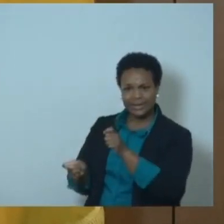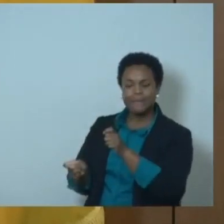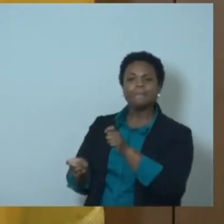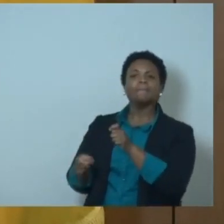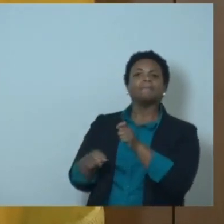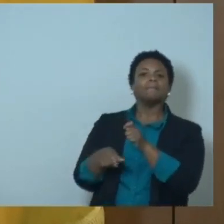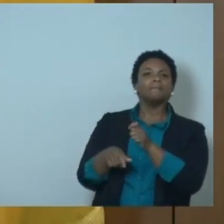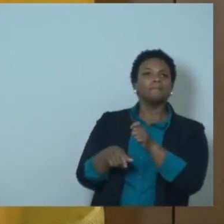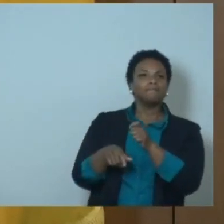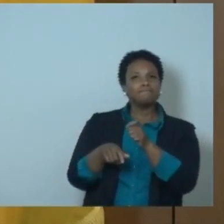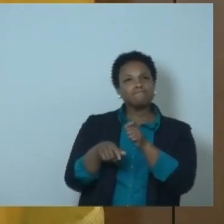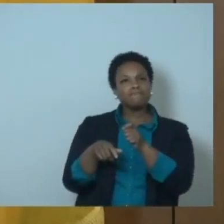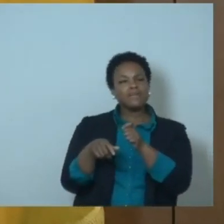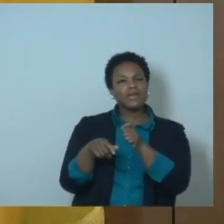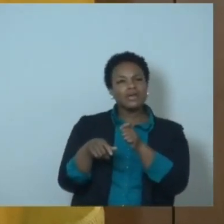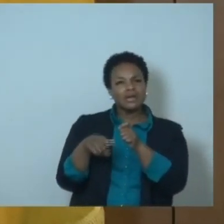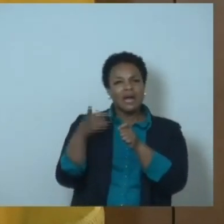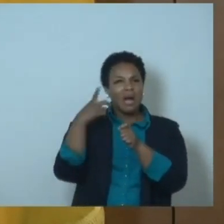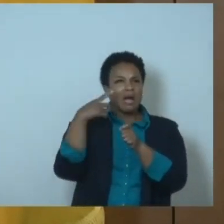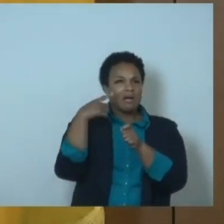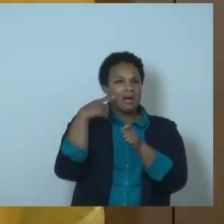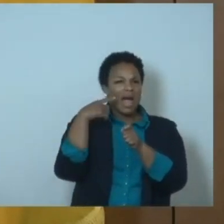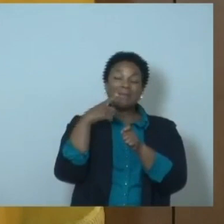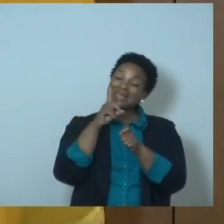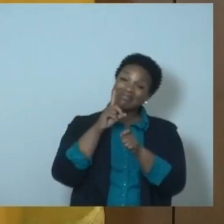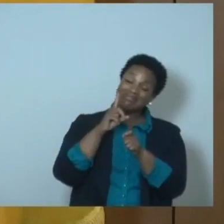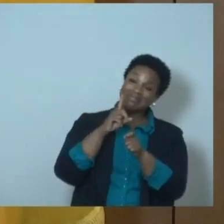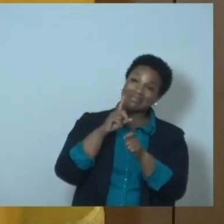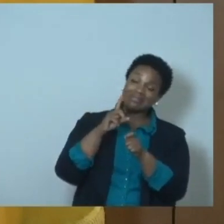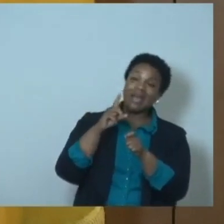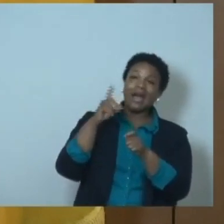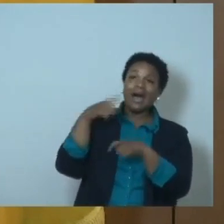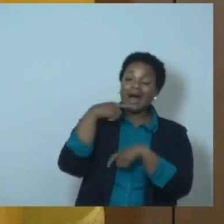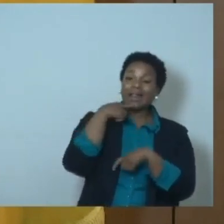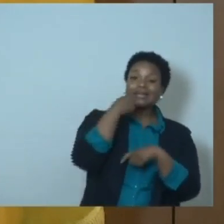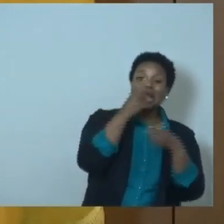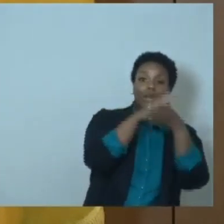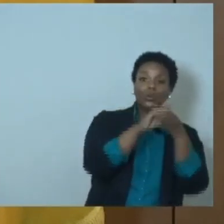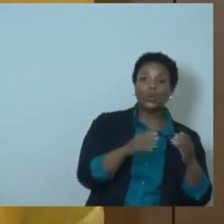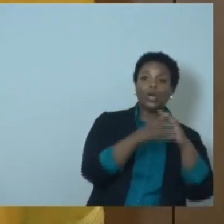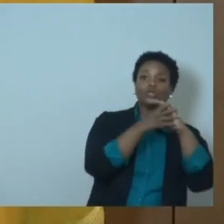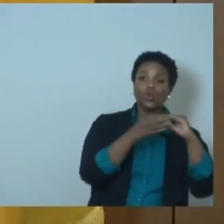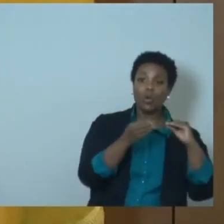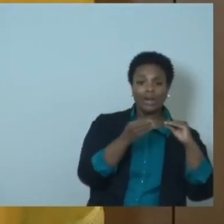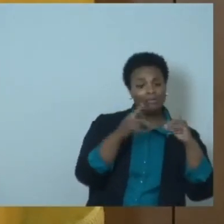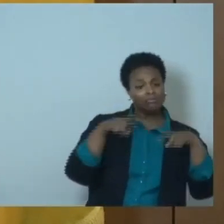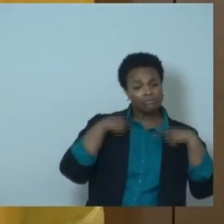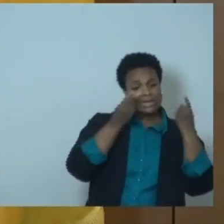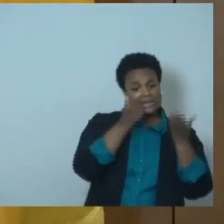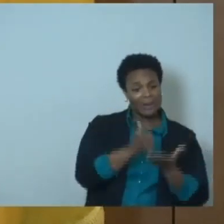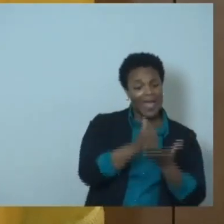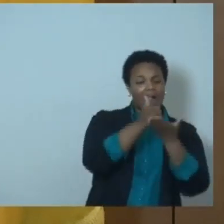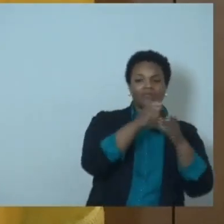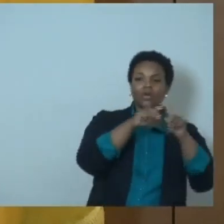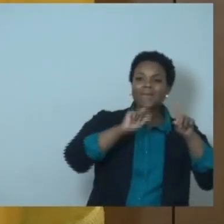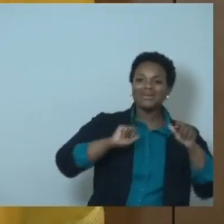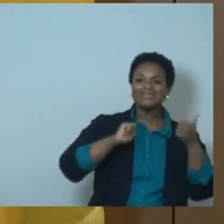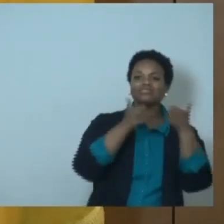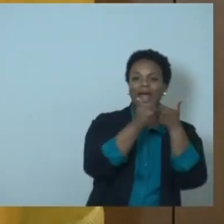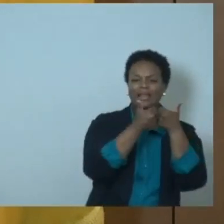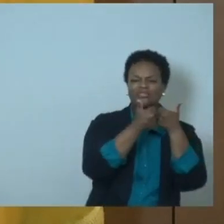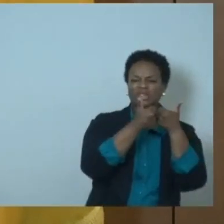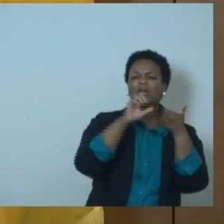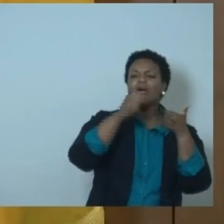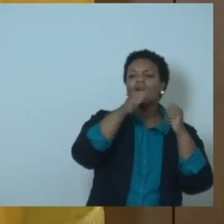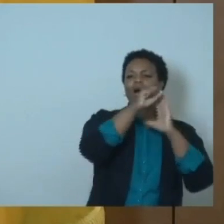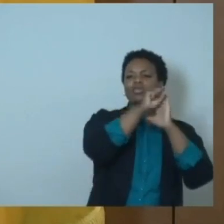do think has been meaningful but been far more challenging, and other states are now applying it, and I think they're finding it challenging.